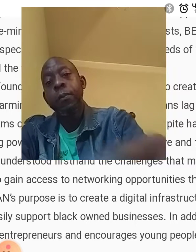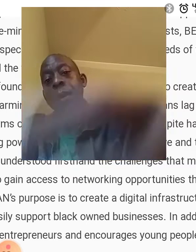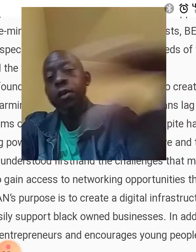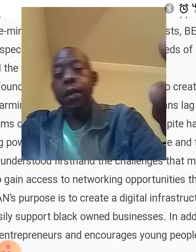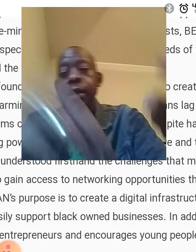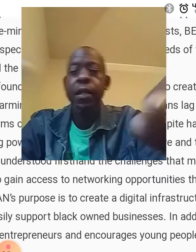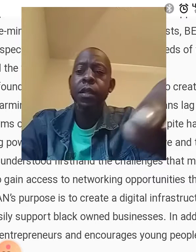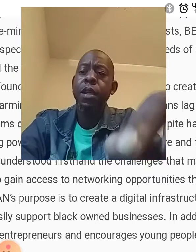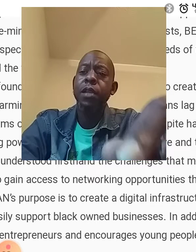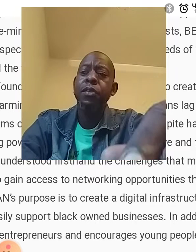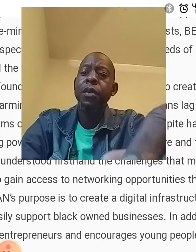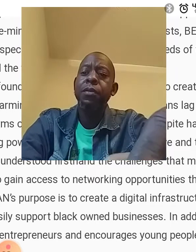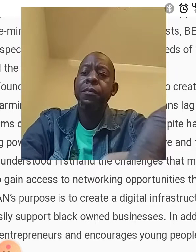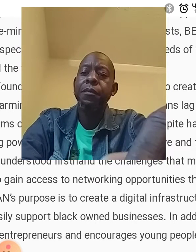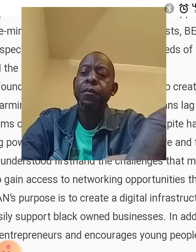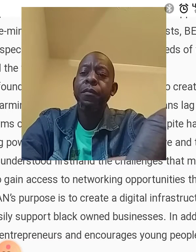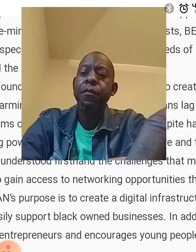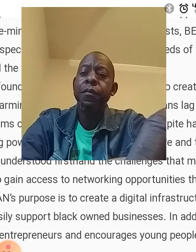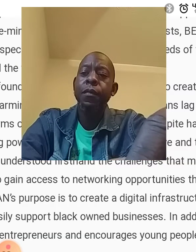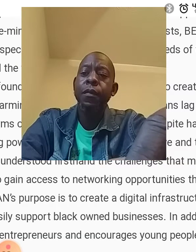going to pause right there because, you know,